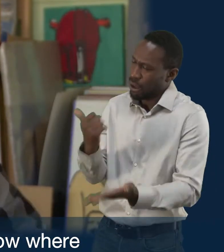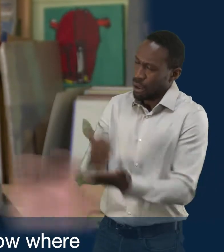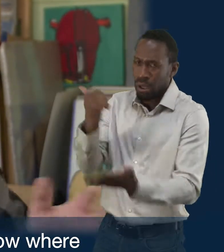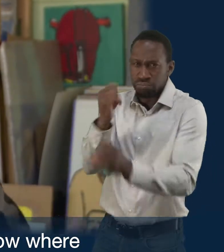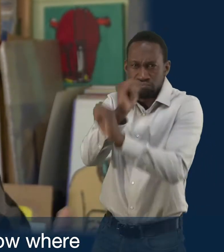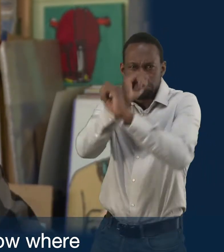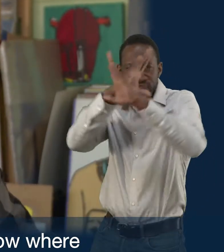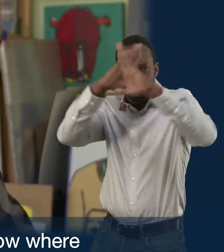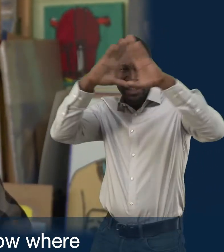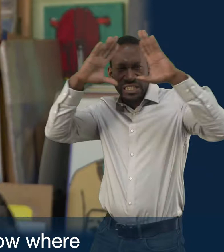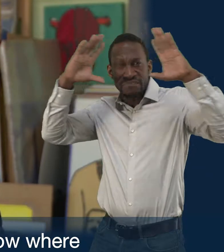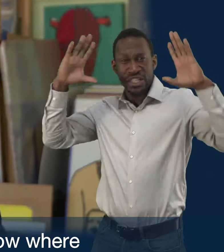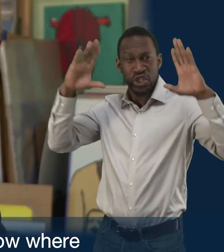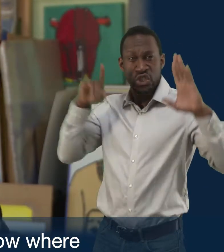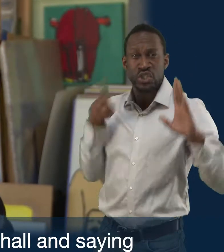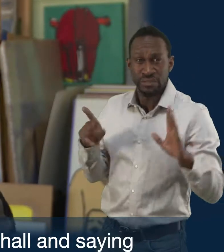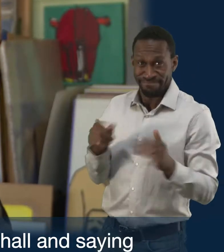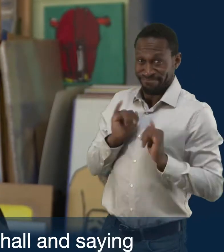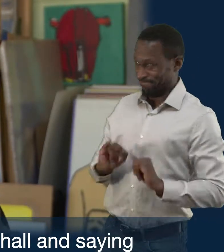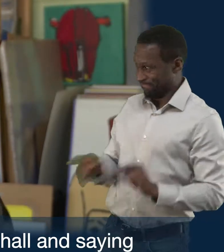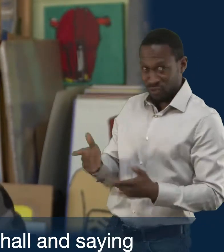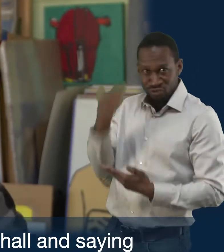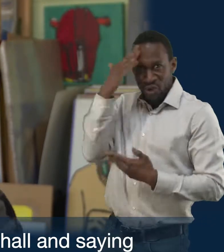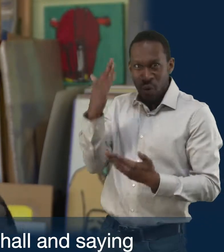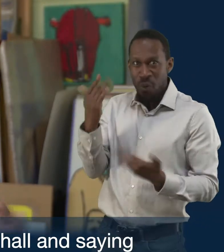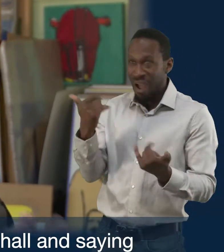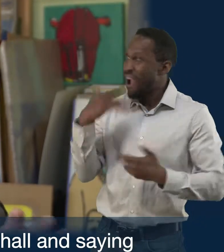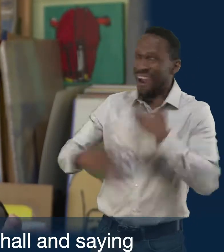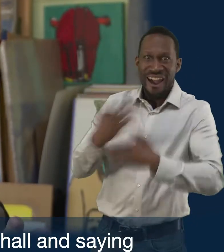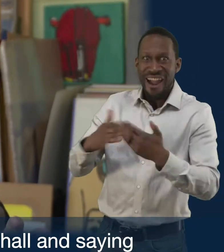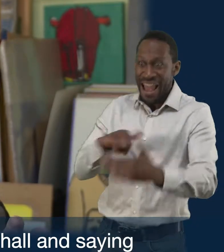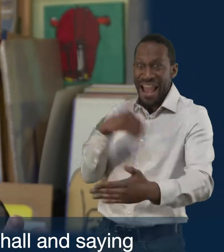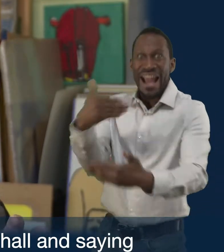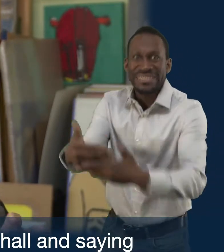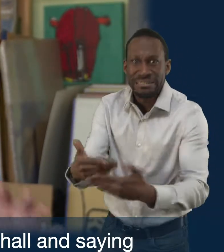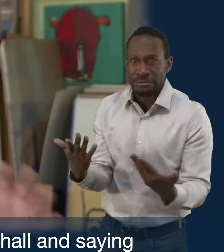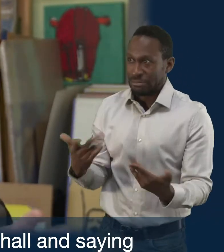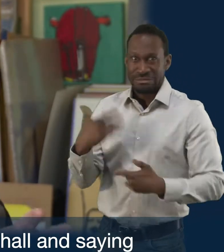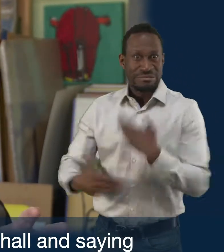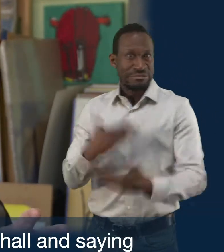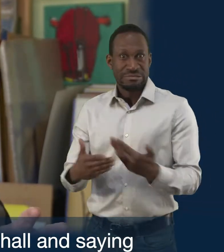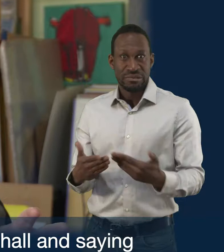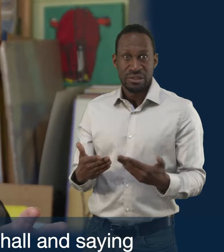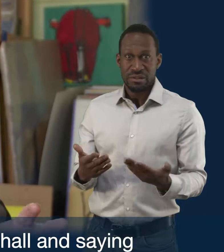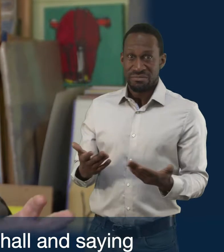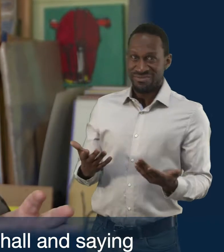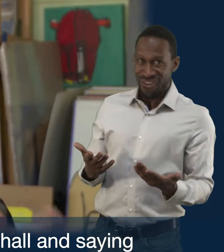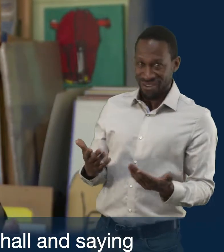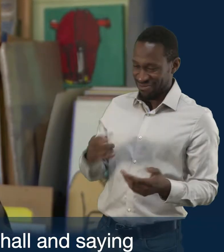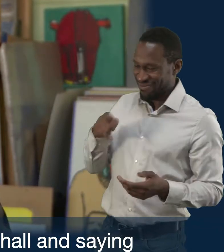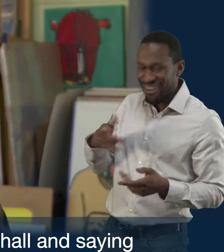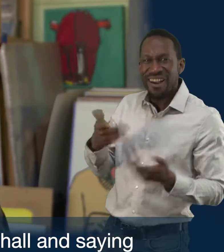if she didn't know where that was going to end up, of sitting down in the main hall and saying to people,